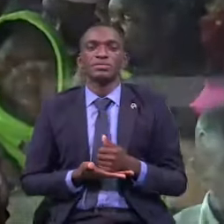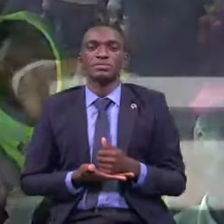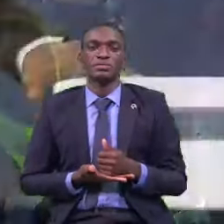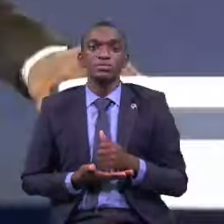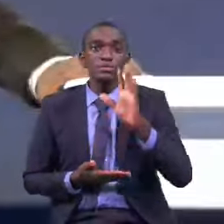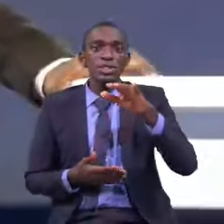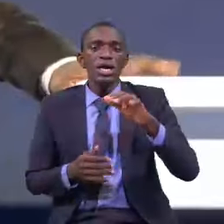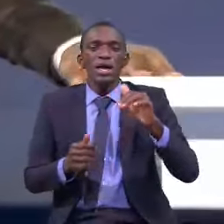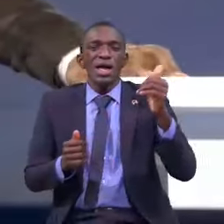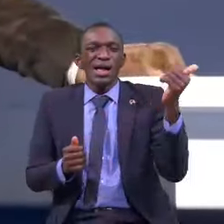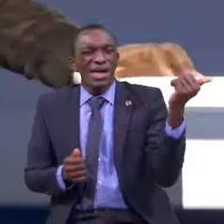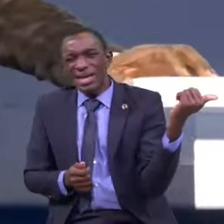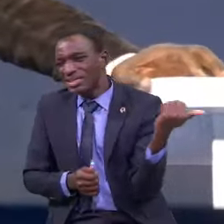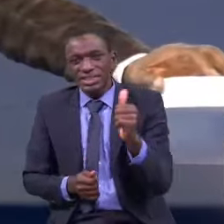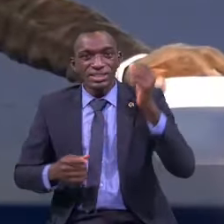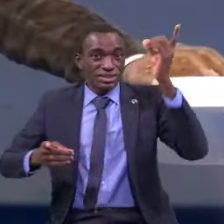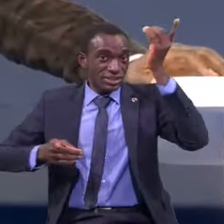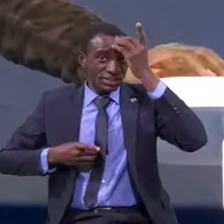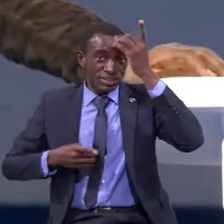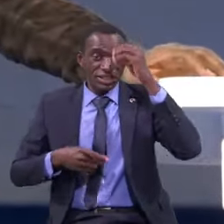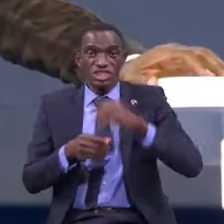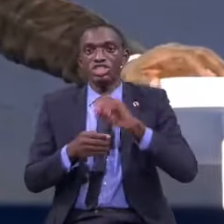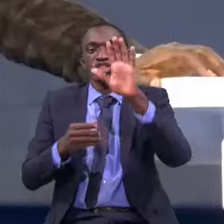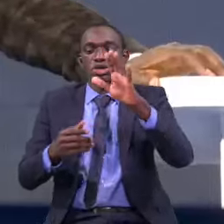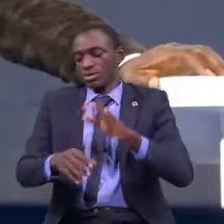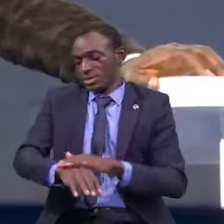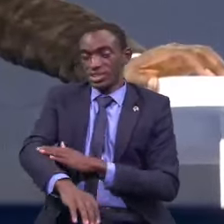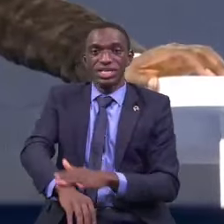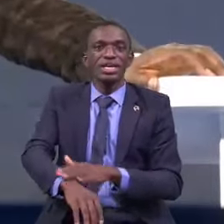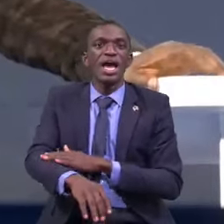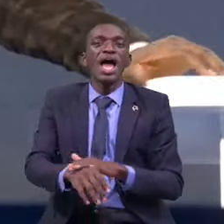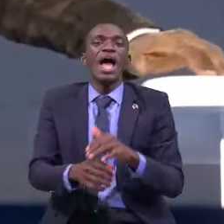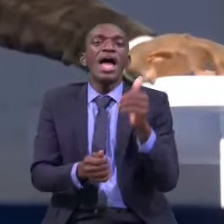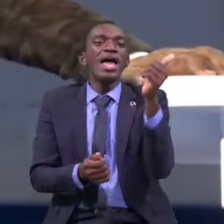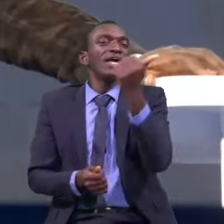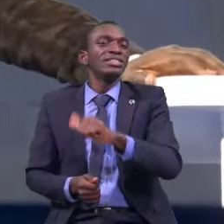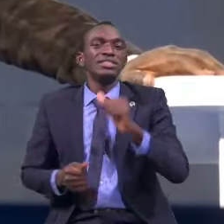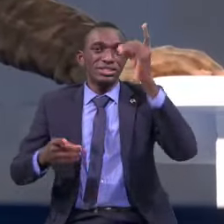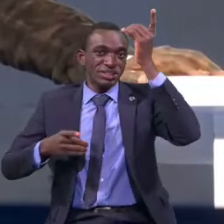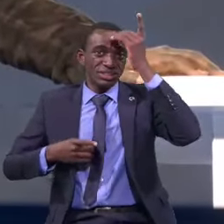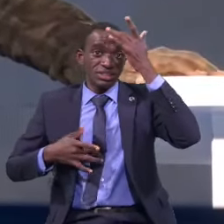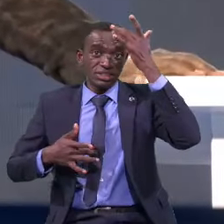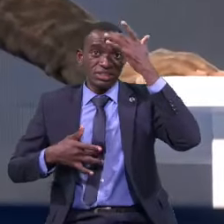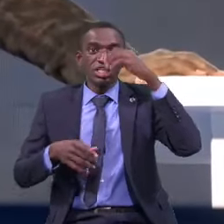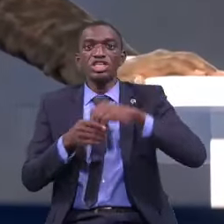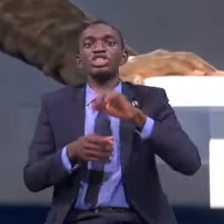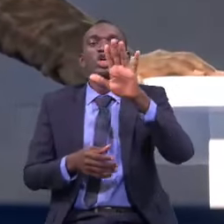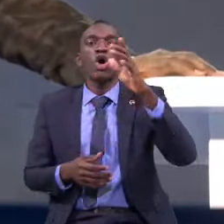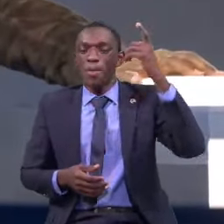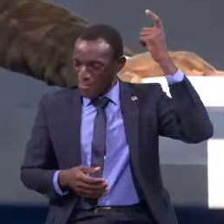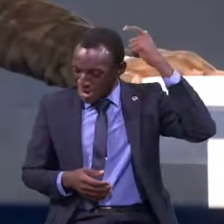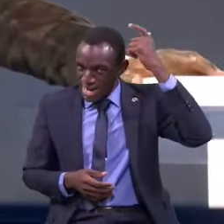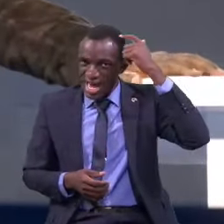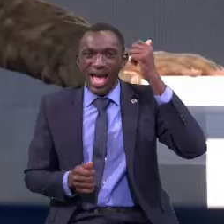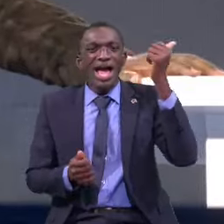Any disease in your skin, any disease in your brain, any disease